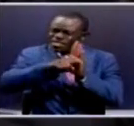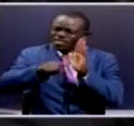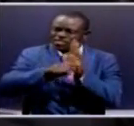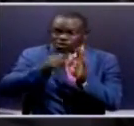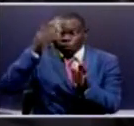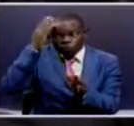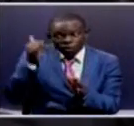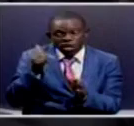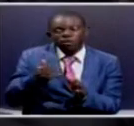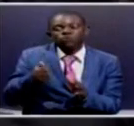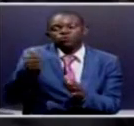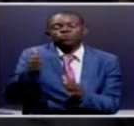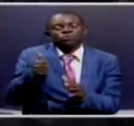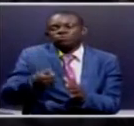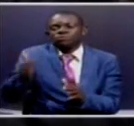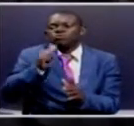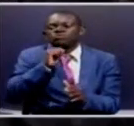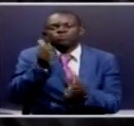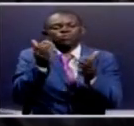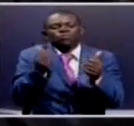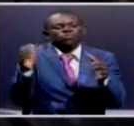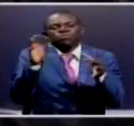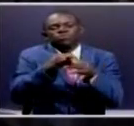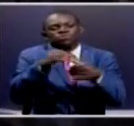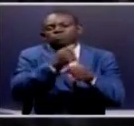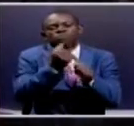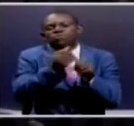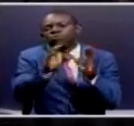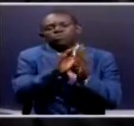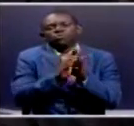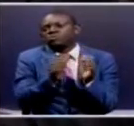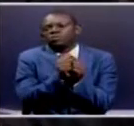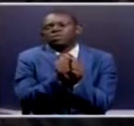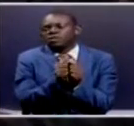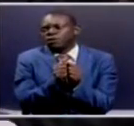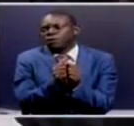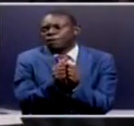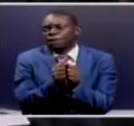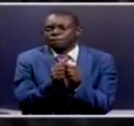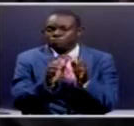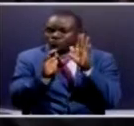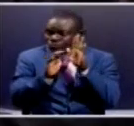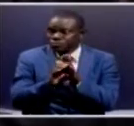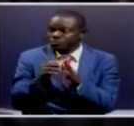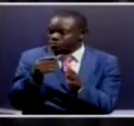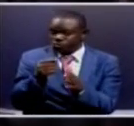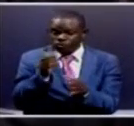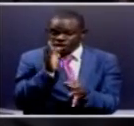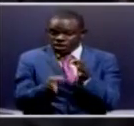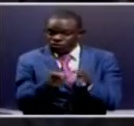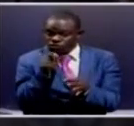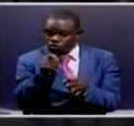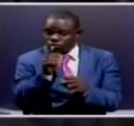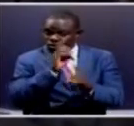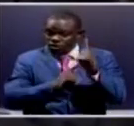process. Very easy. For example, I can tell you, if I didn't want to attend, this dialogue, I would pick